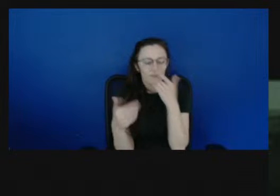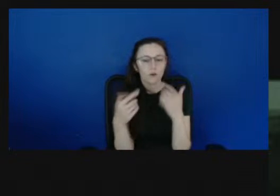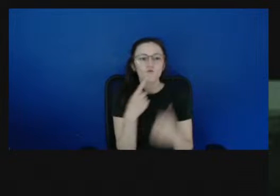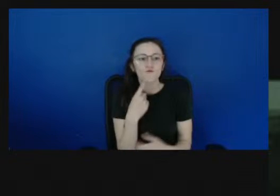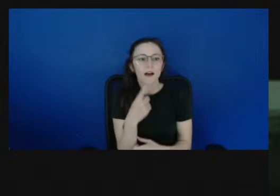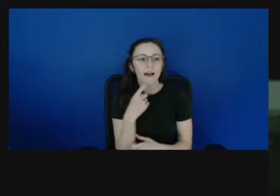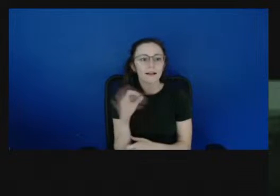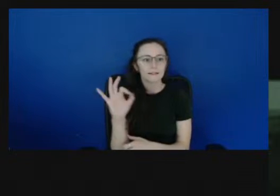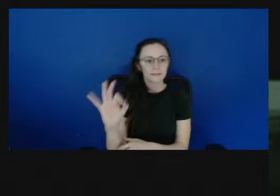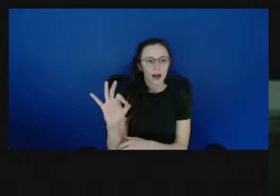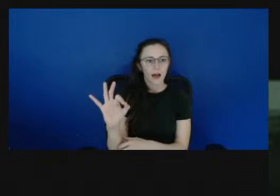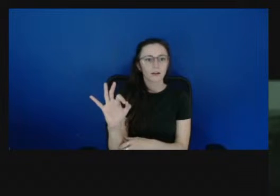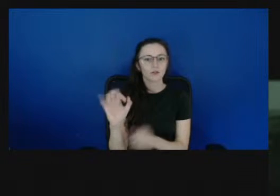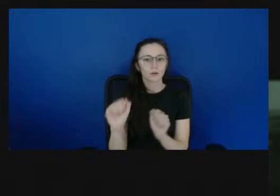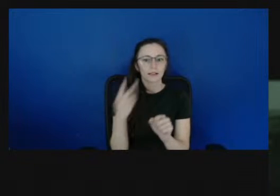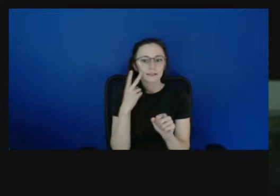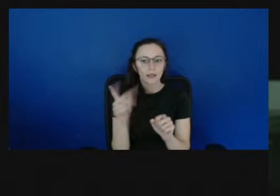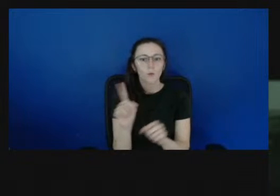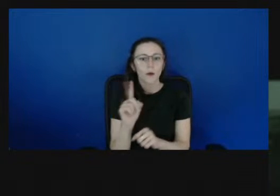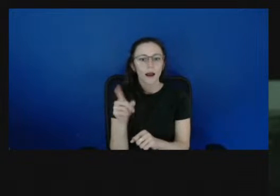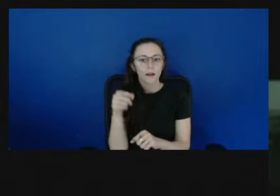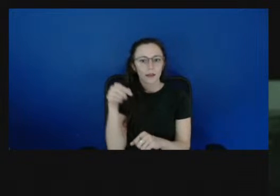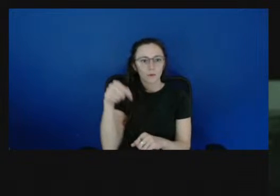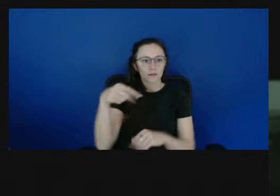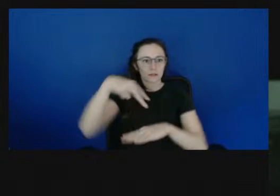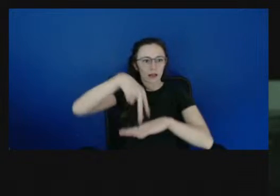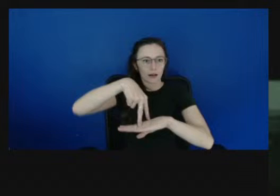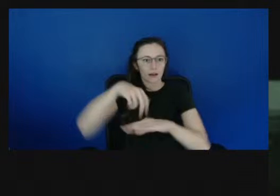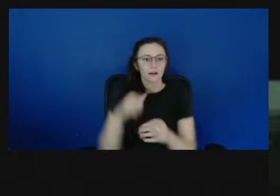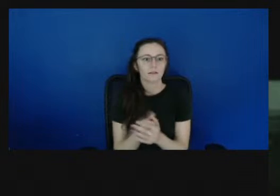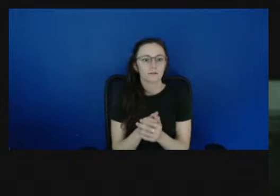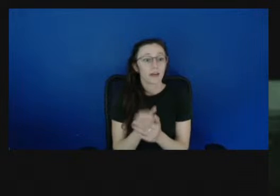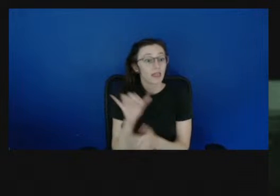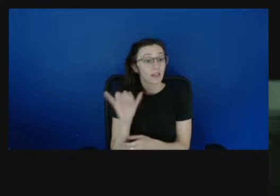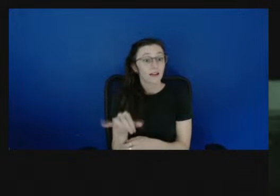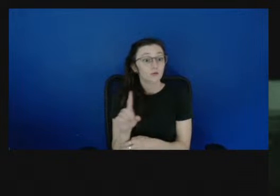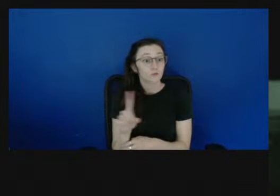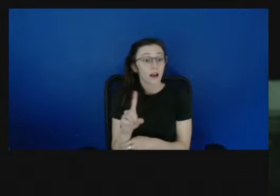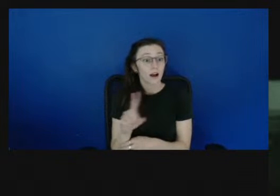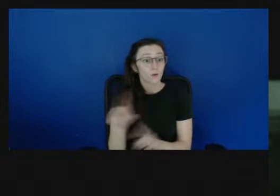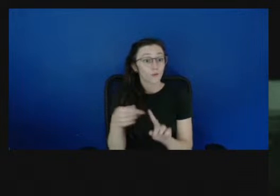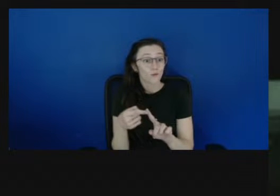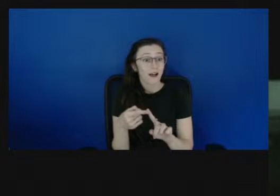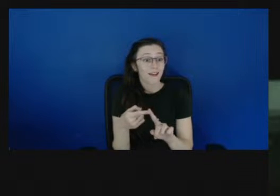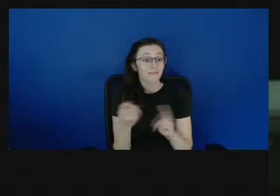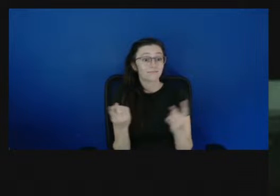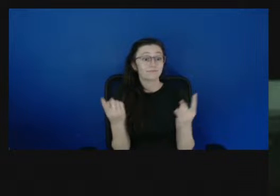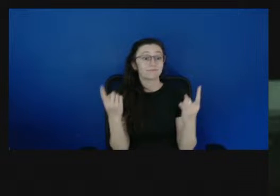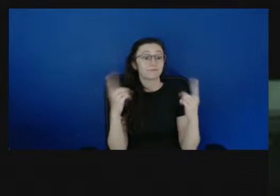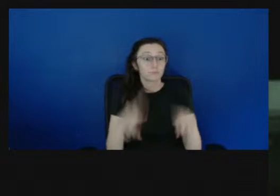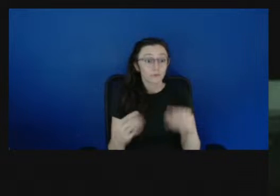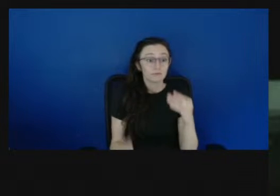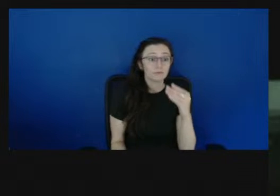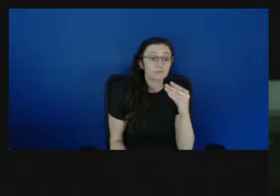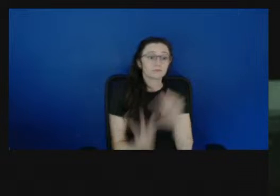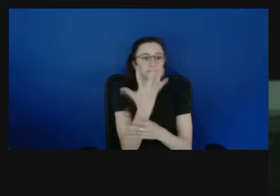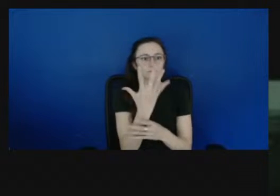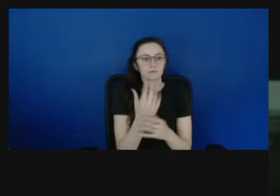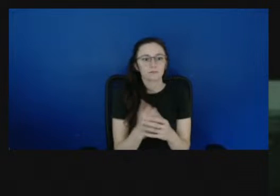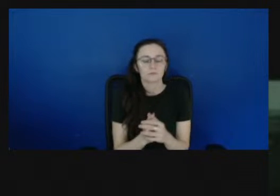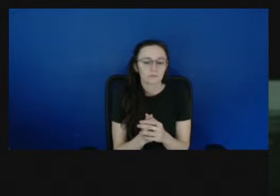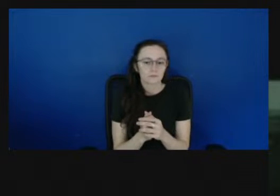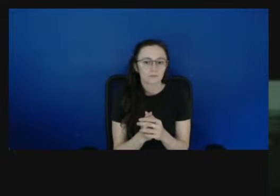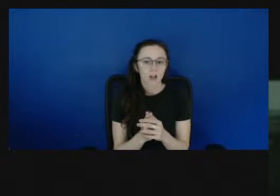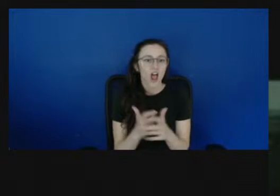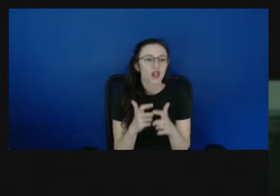to let you know where they were, and that's where they were when the big explosion occurred. A large rock